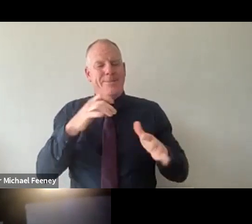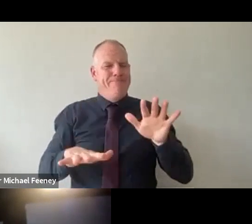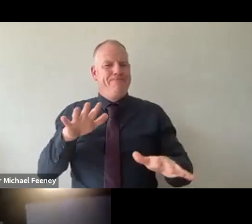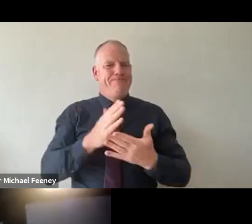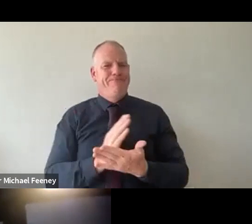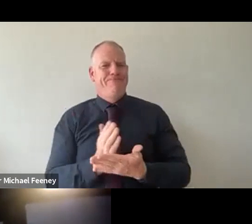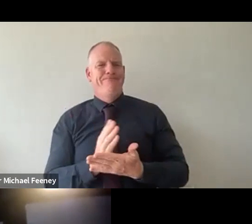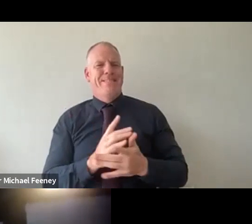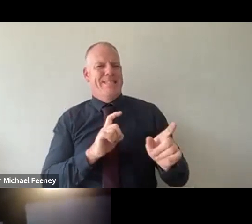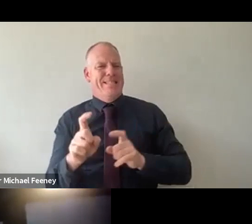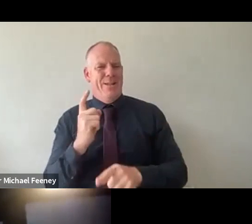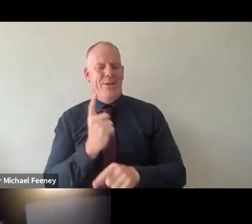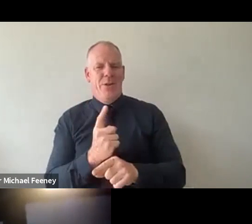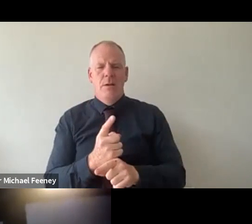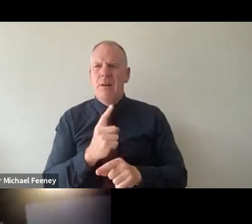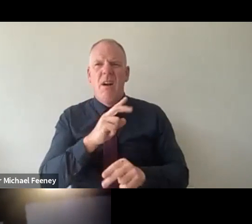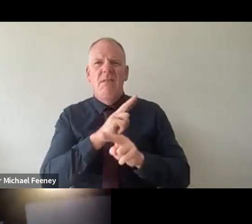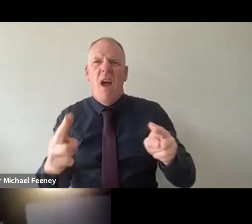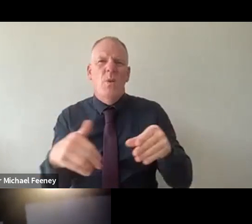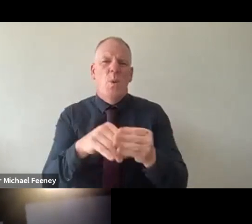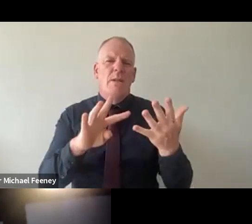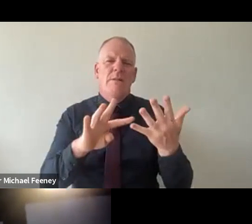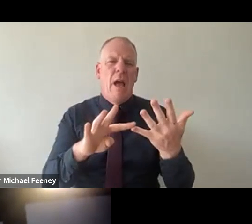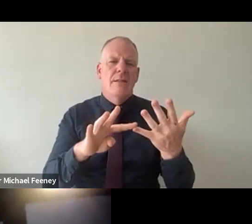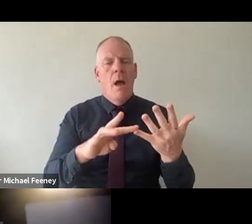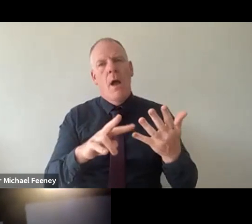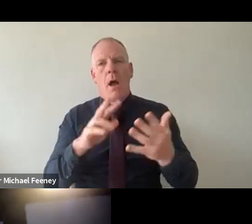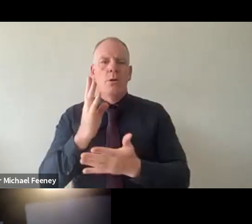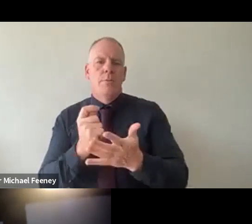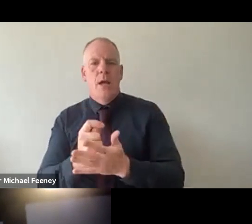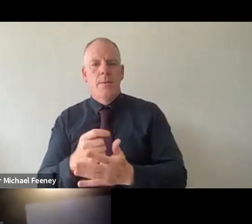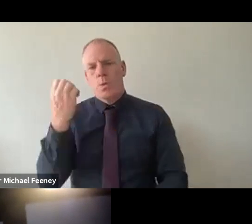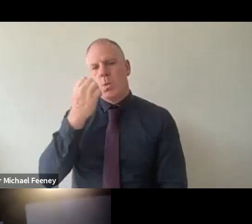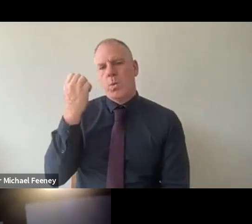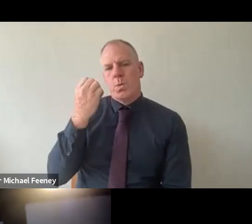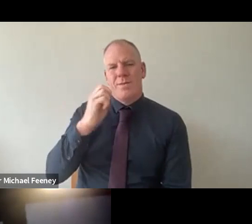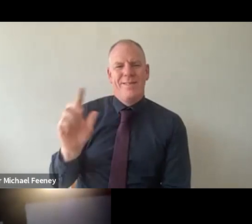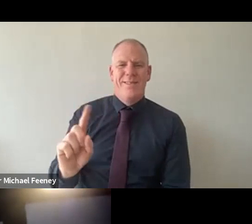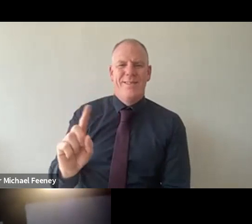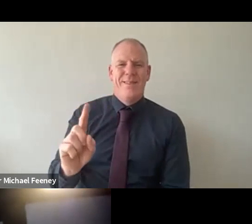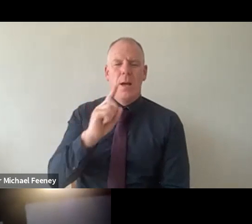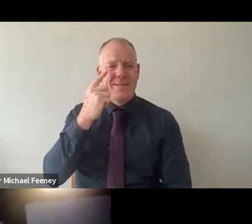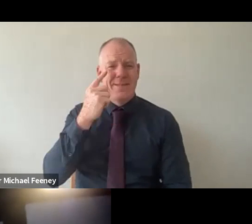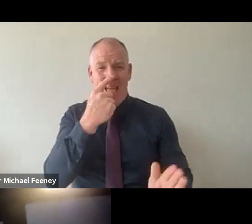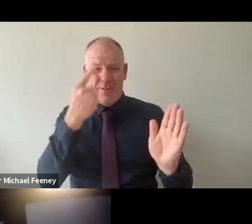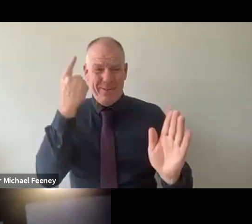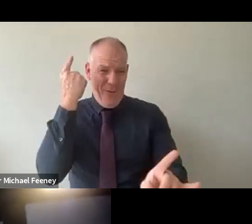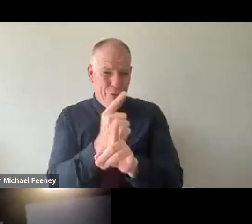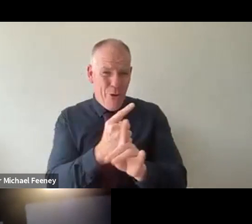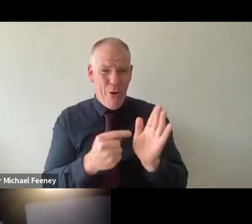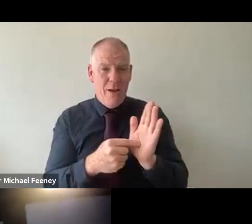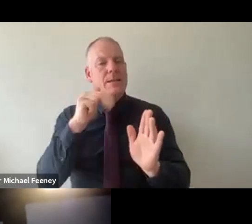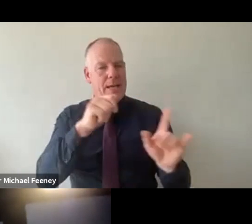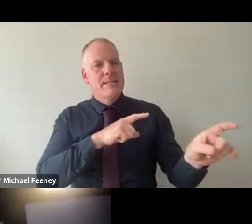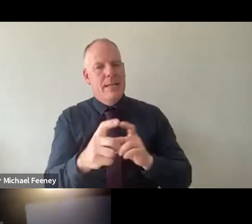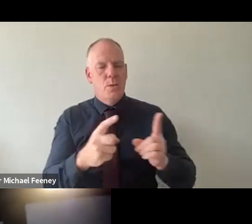Some people say, oh well, if it isn't in the 9 grounds, and sometimes it can be used as an excuse, but evidence shows that it can still be done as